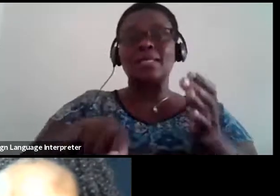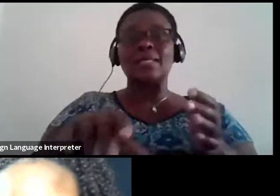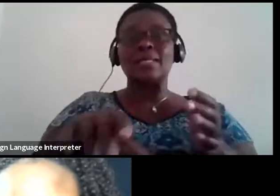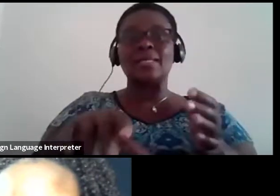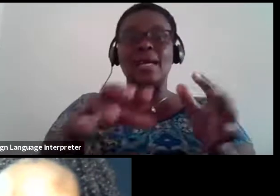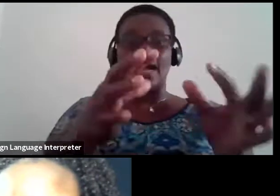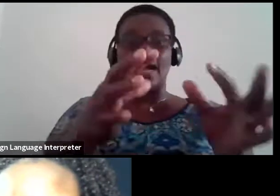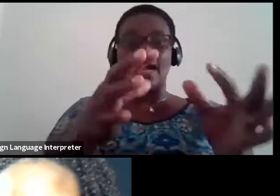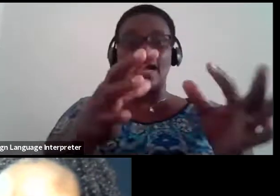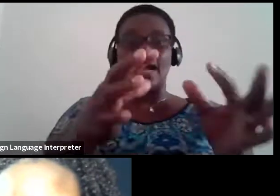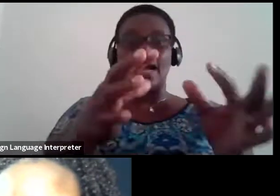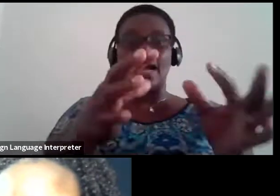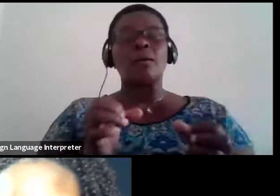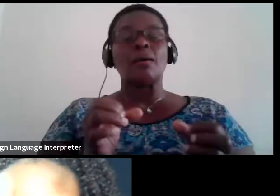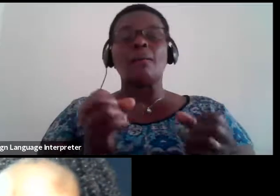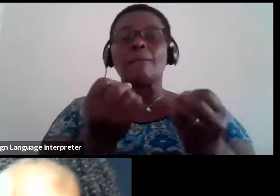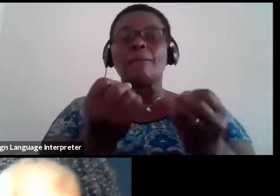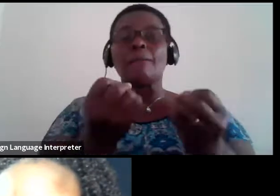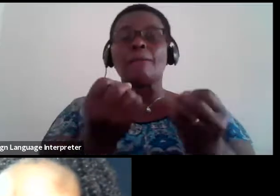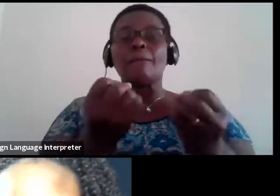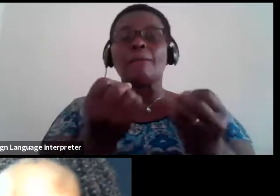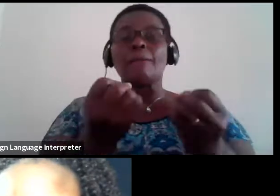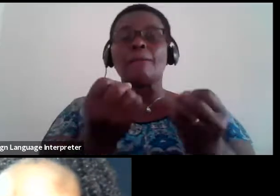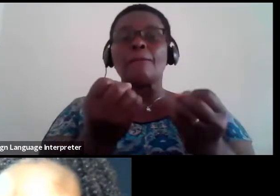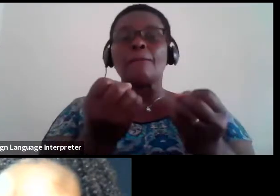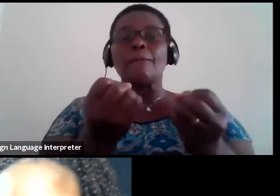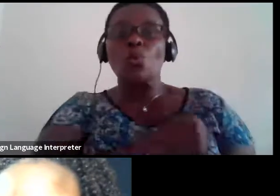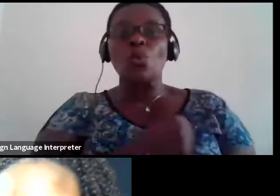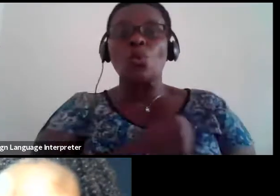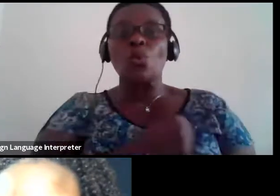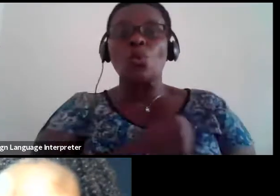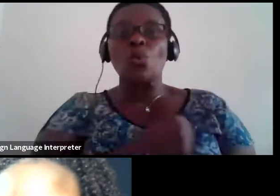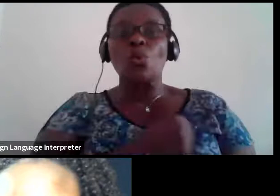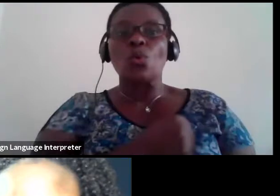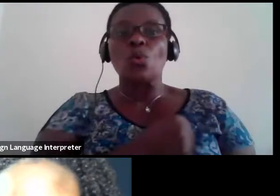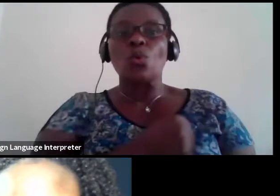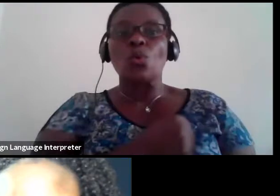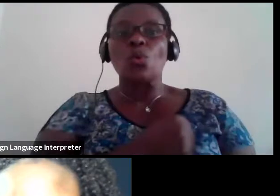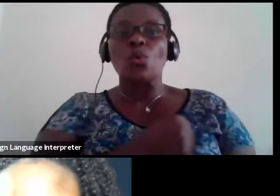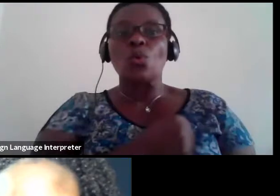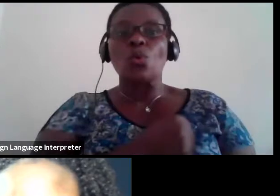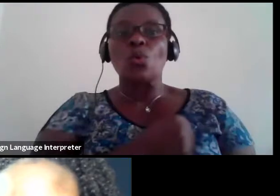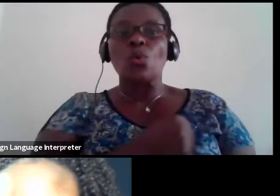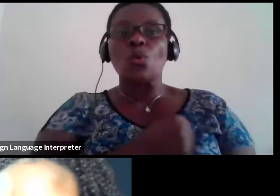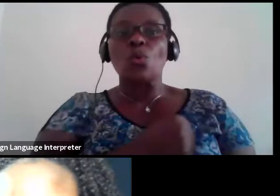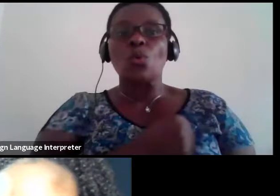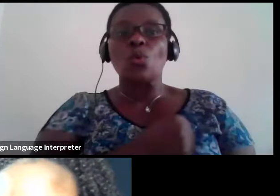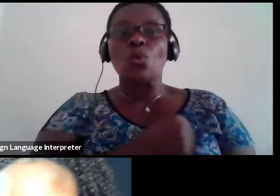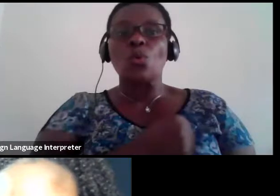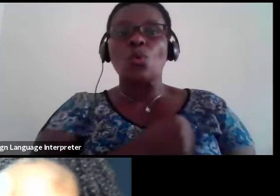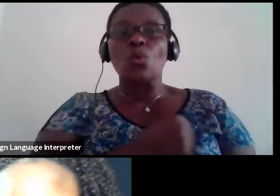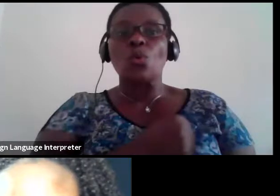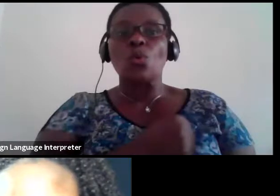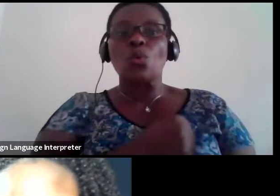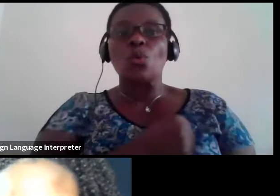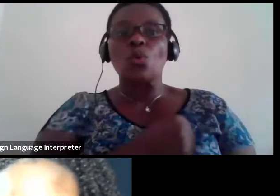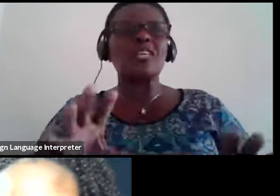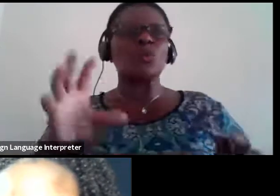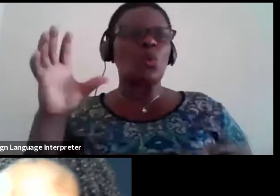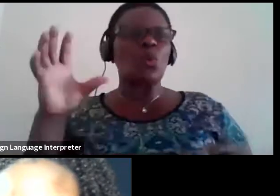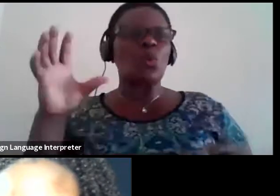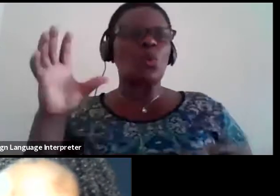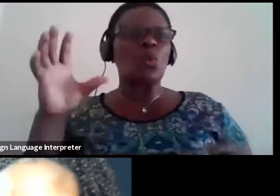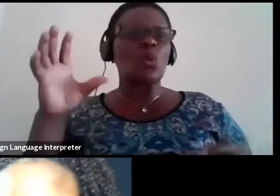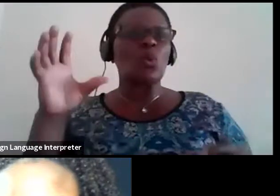their accounts, and it was such a difficult process and people had to have toolkits. And so how do you think technology companies can contribute to making